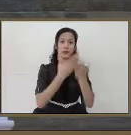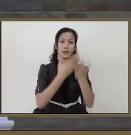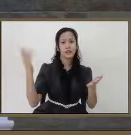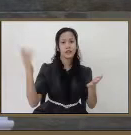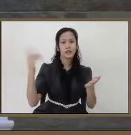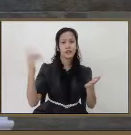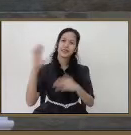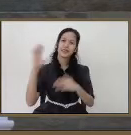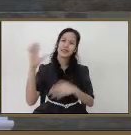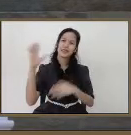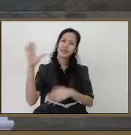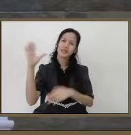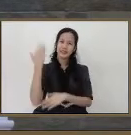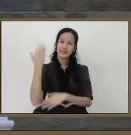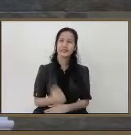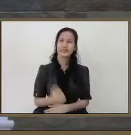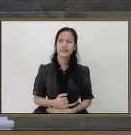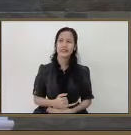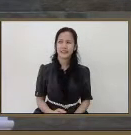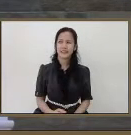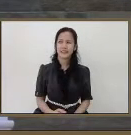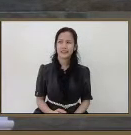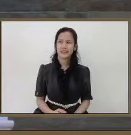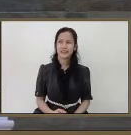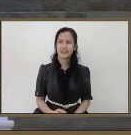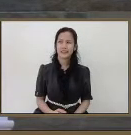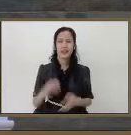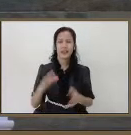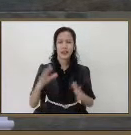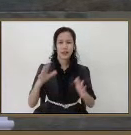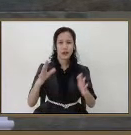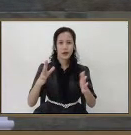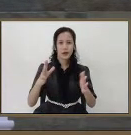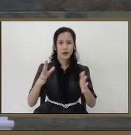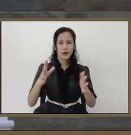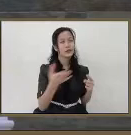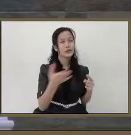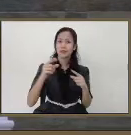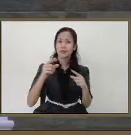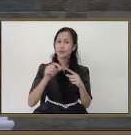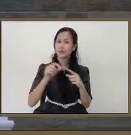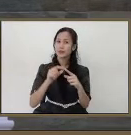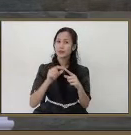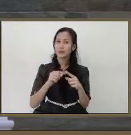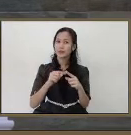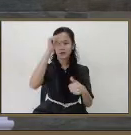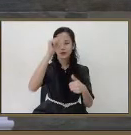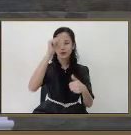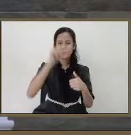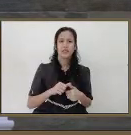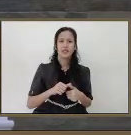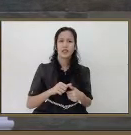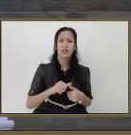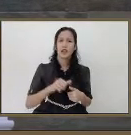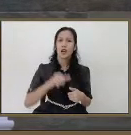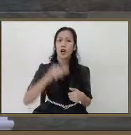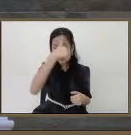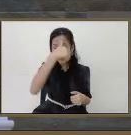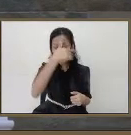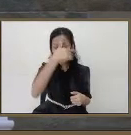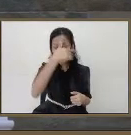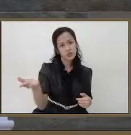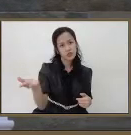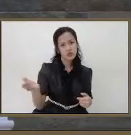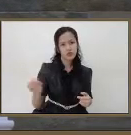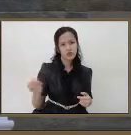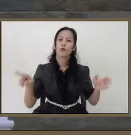para maalis natin yung sarili natin na guluhin tayo ng Diablo sa katamaran natin pagdating sa doktrina. Babagsak po tayo yan